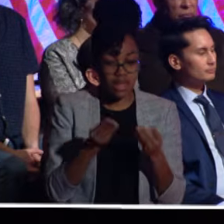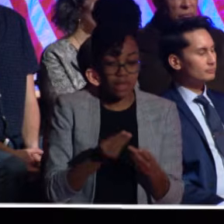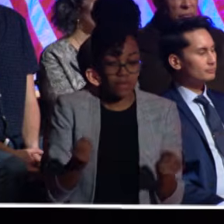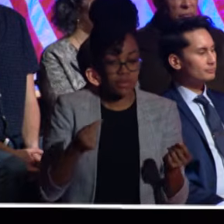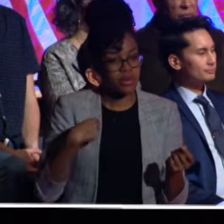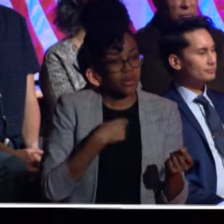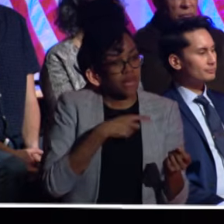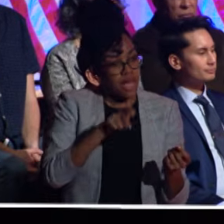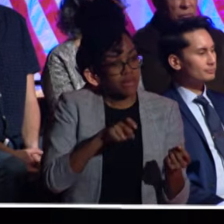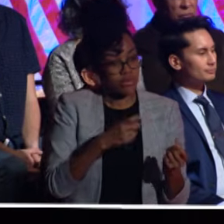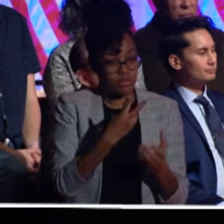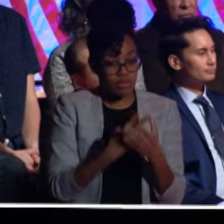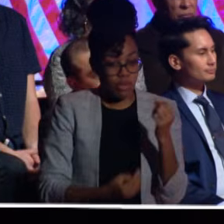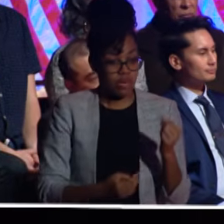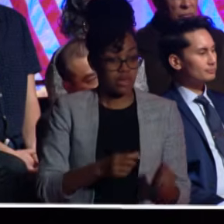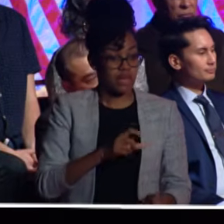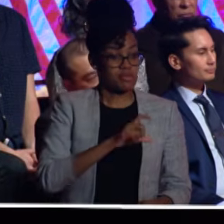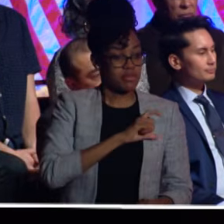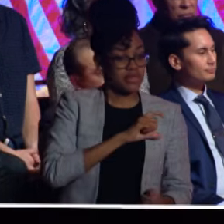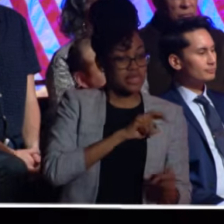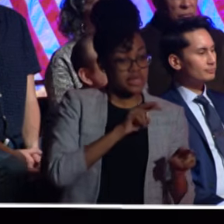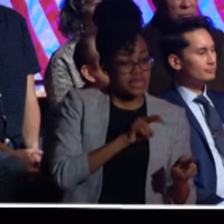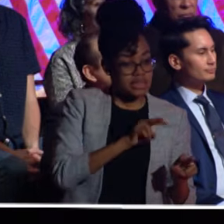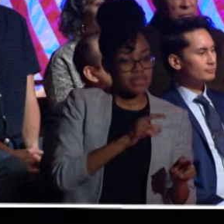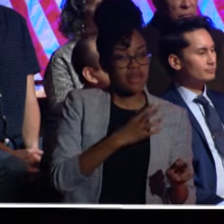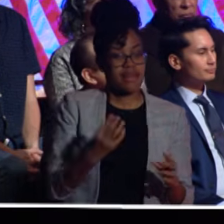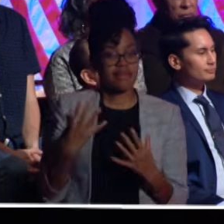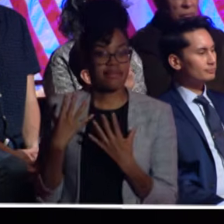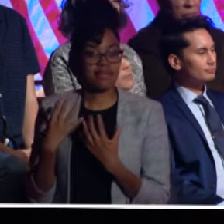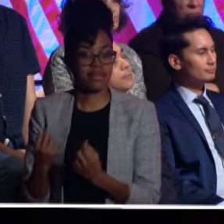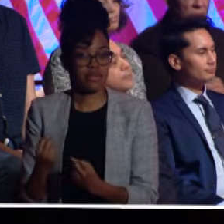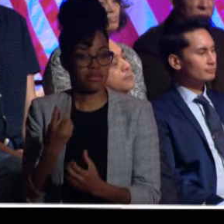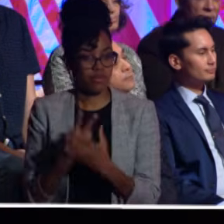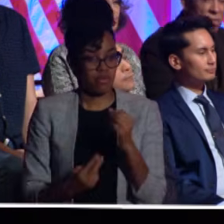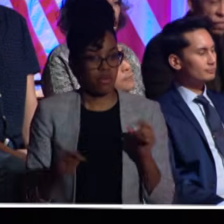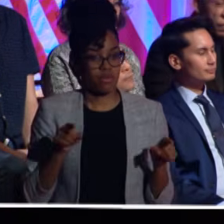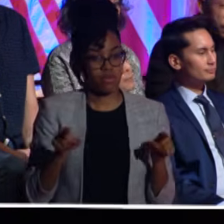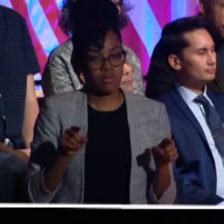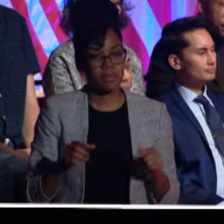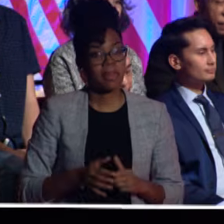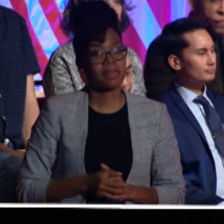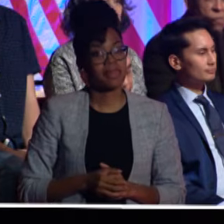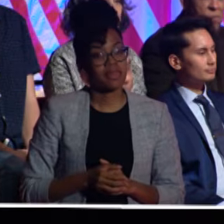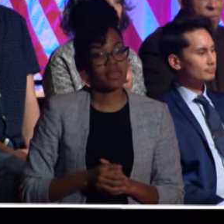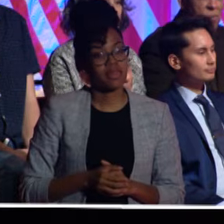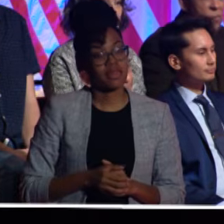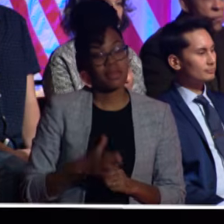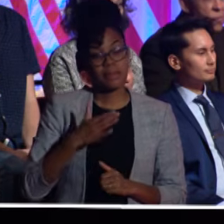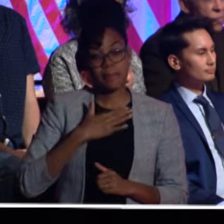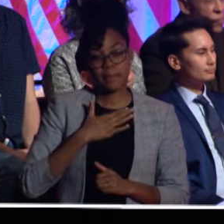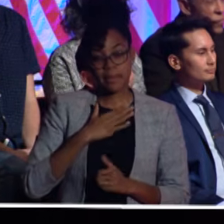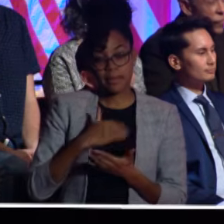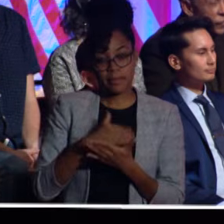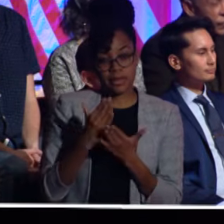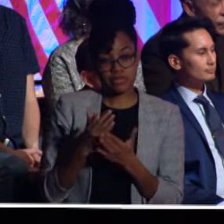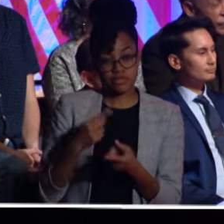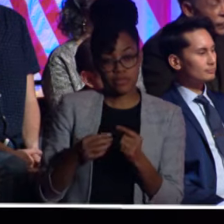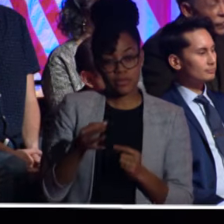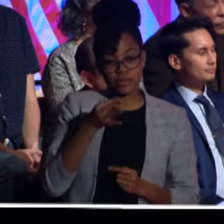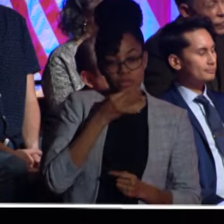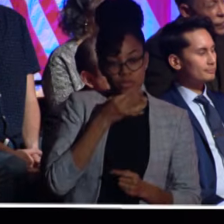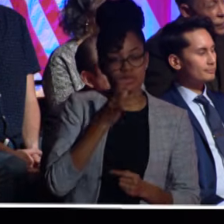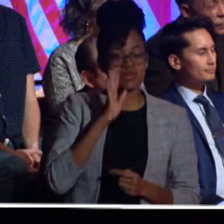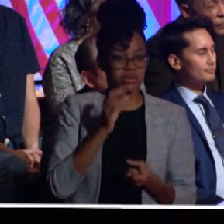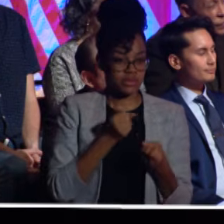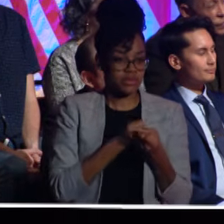good at both policing and healing. My upcoming budget addresses both by continuing to fund efforts